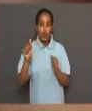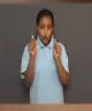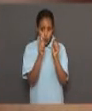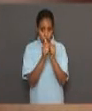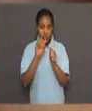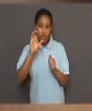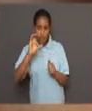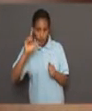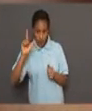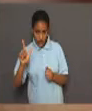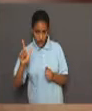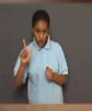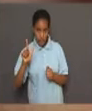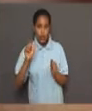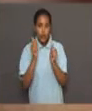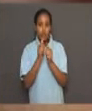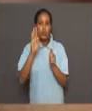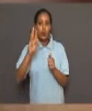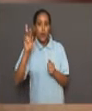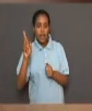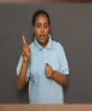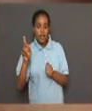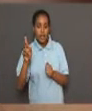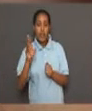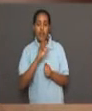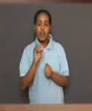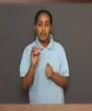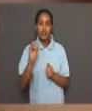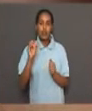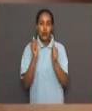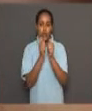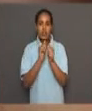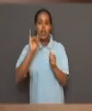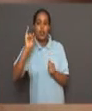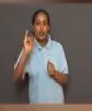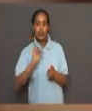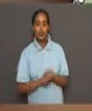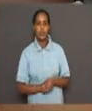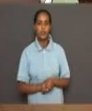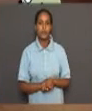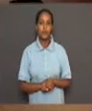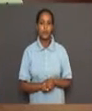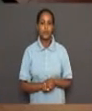with chlorine, with bromine, and with iodine.